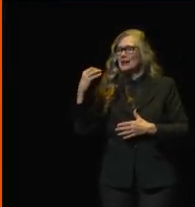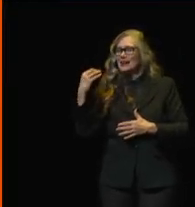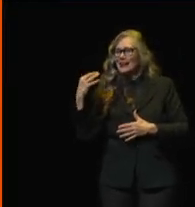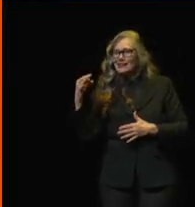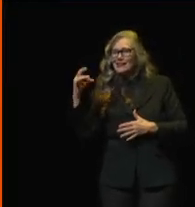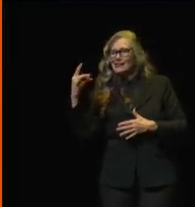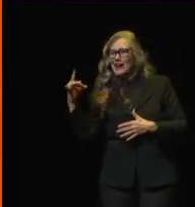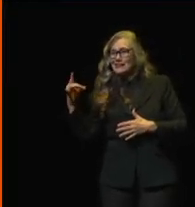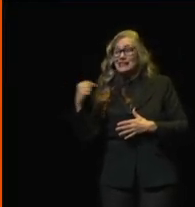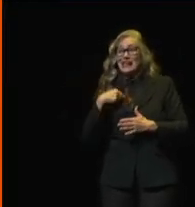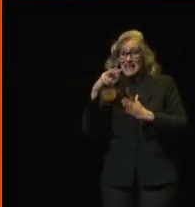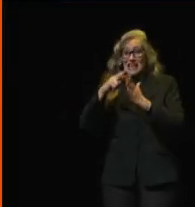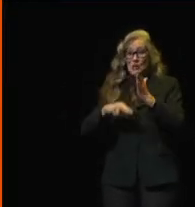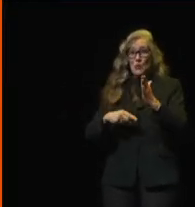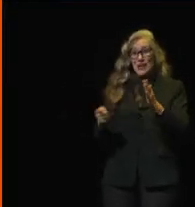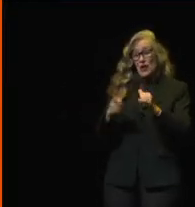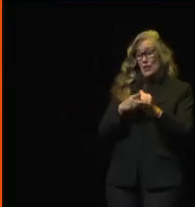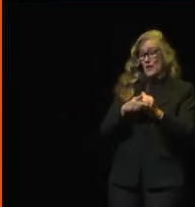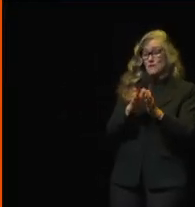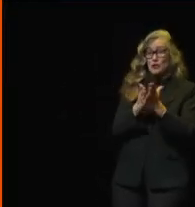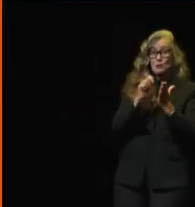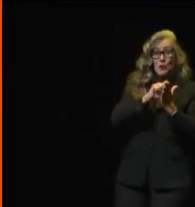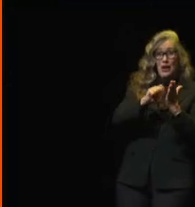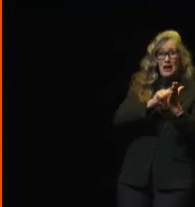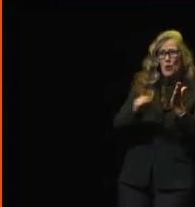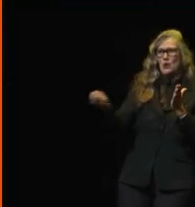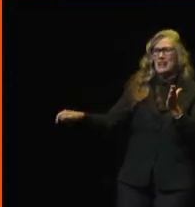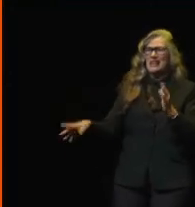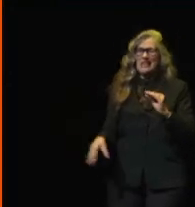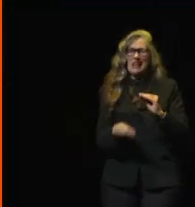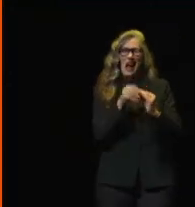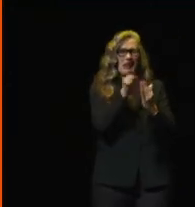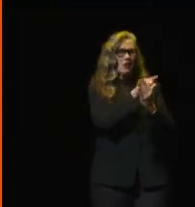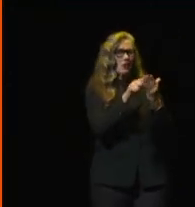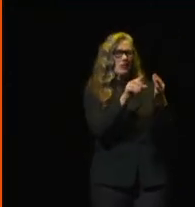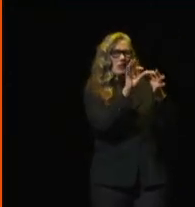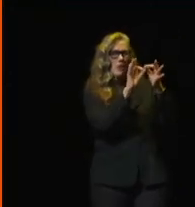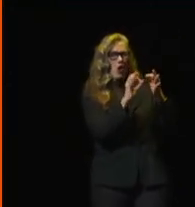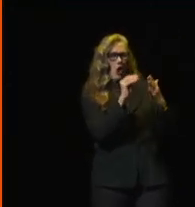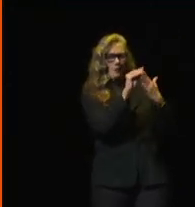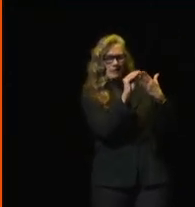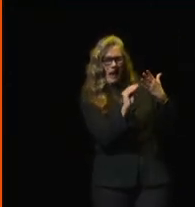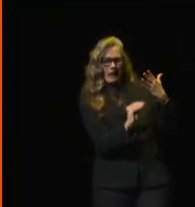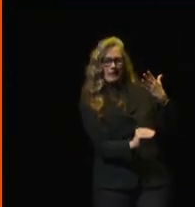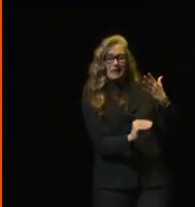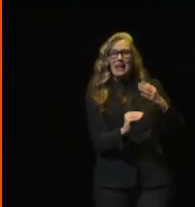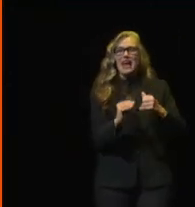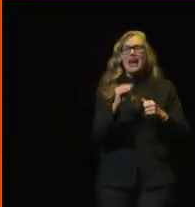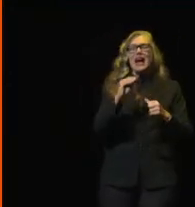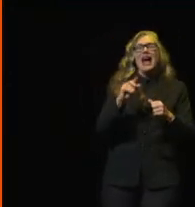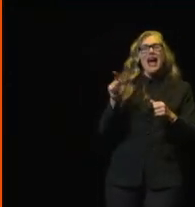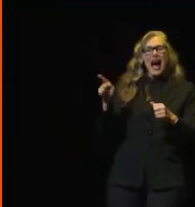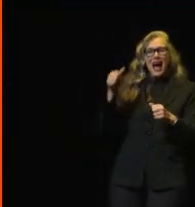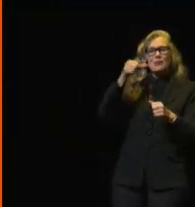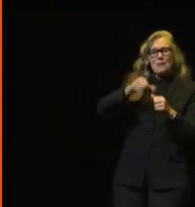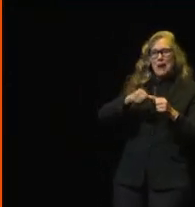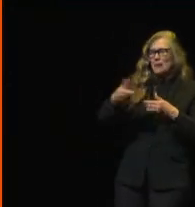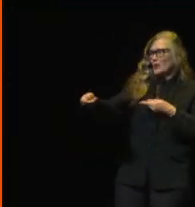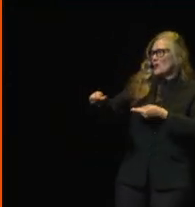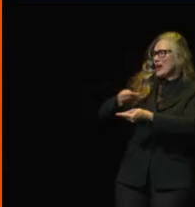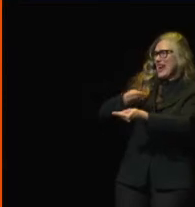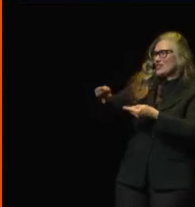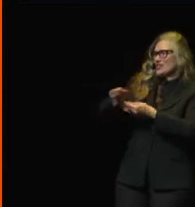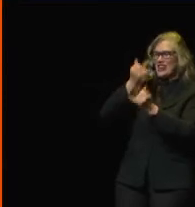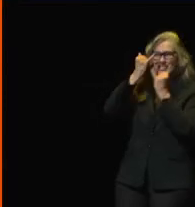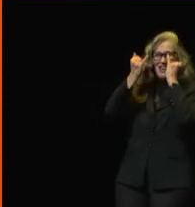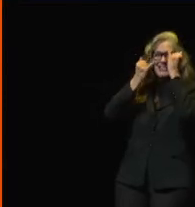comments. And up to 2 weeks before he died, when he came out of the hospital the first time, and we exchanged text, and he asked me to